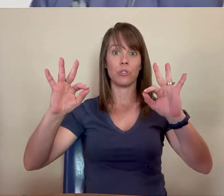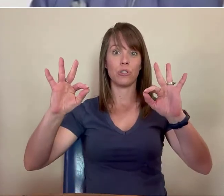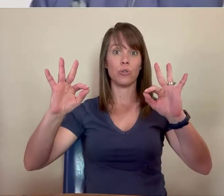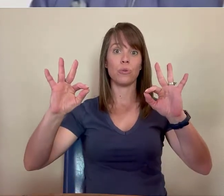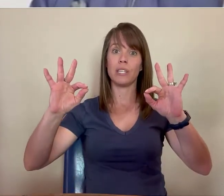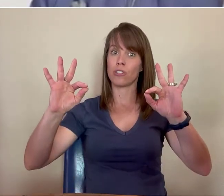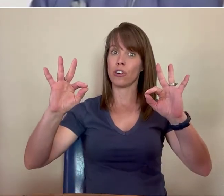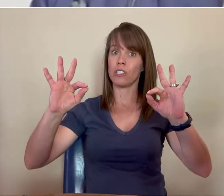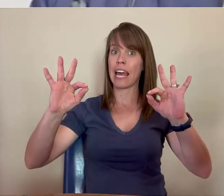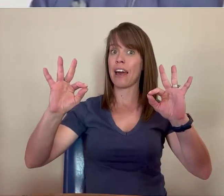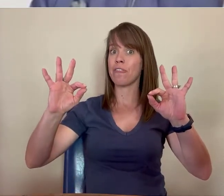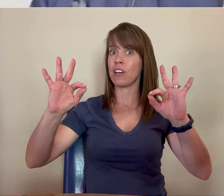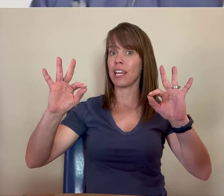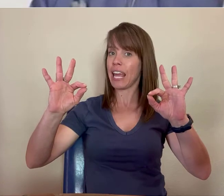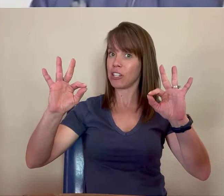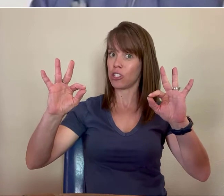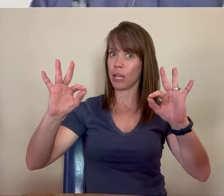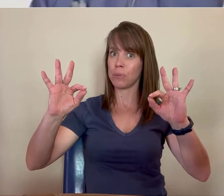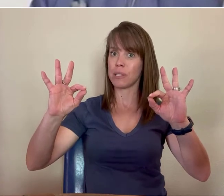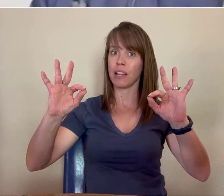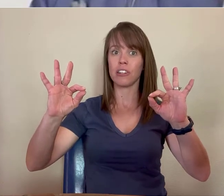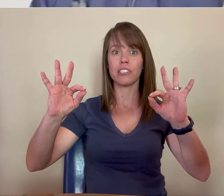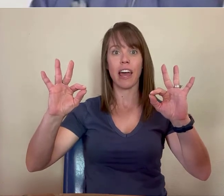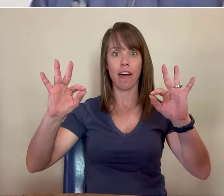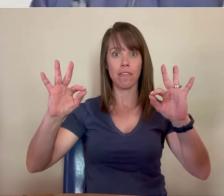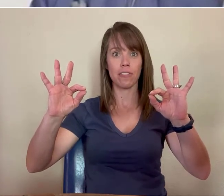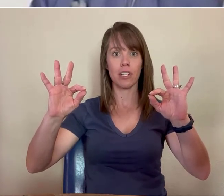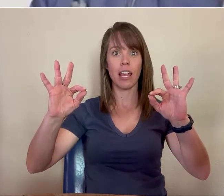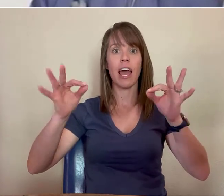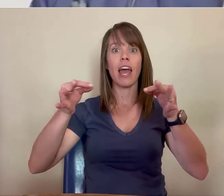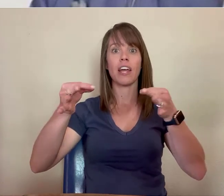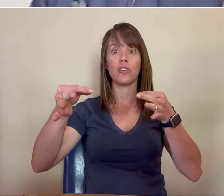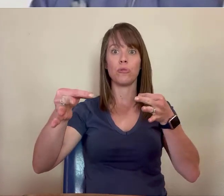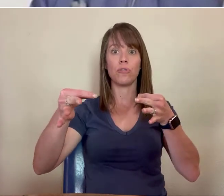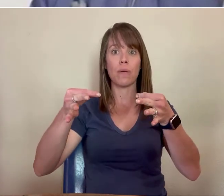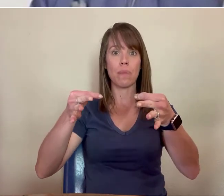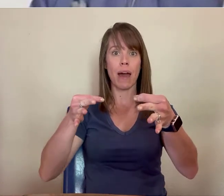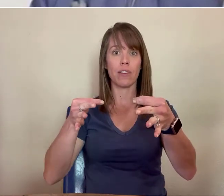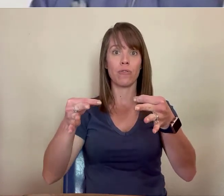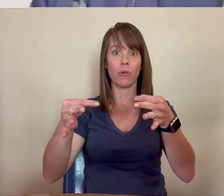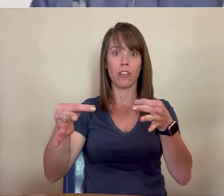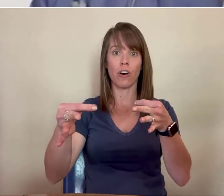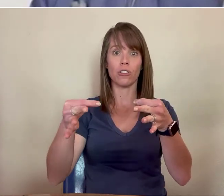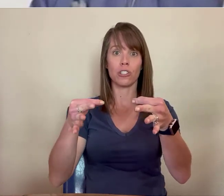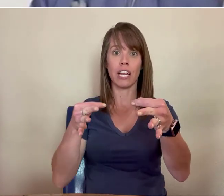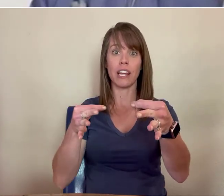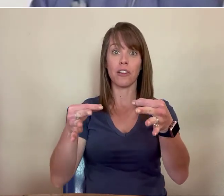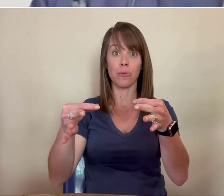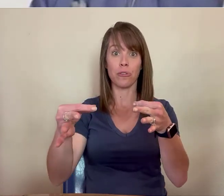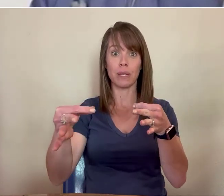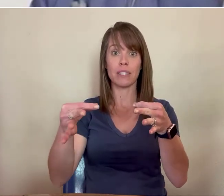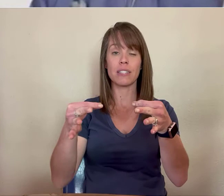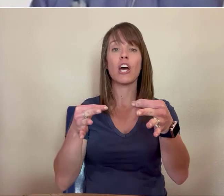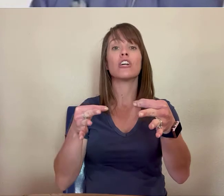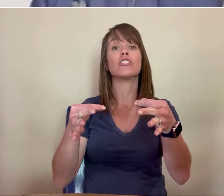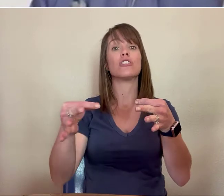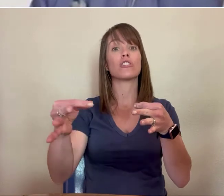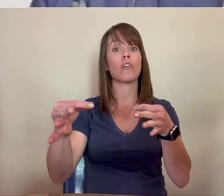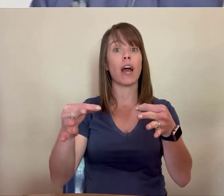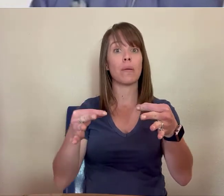We use 2, these are called F hand shapes, the letters F, and you move them back and forth, alternating their